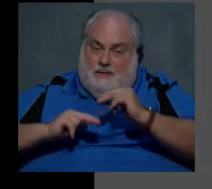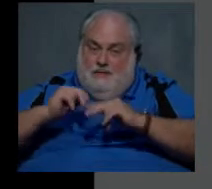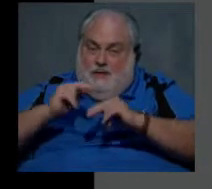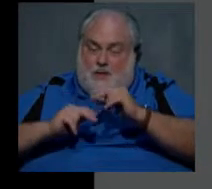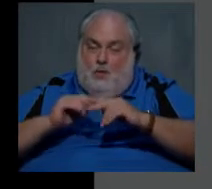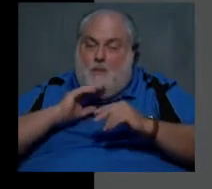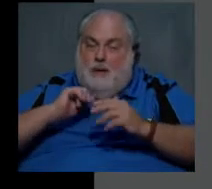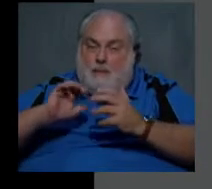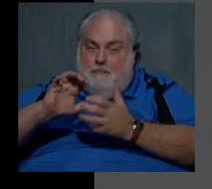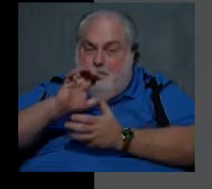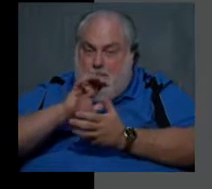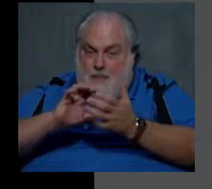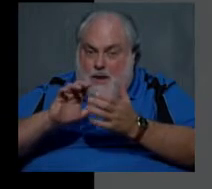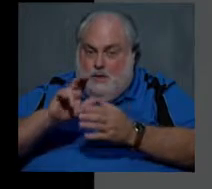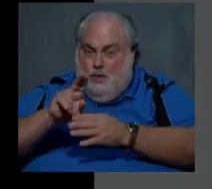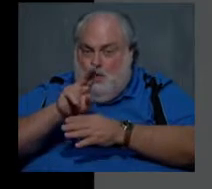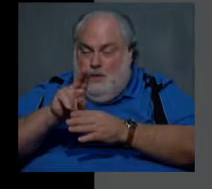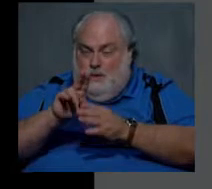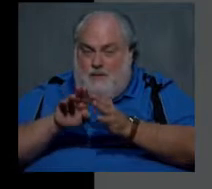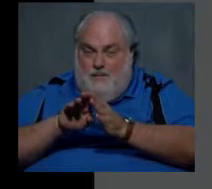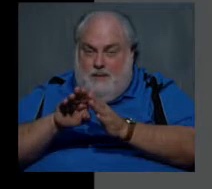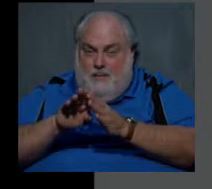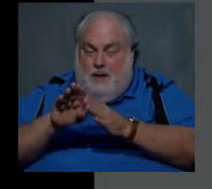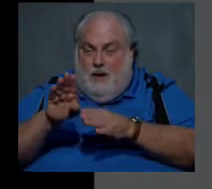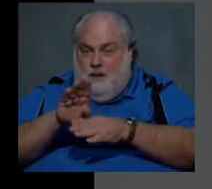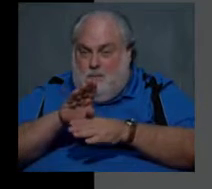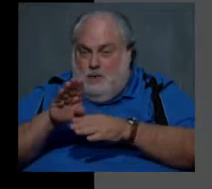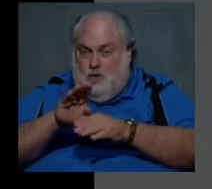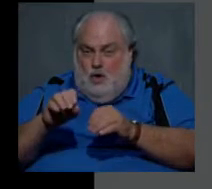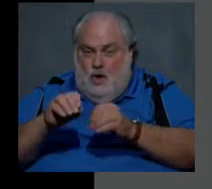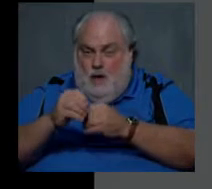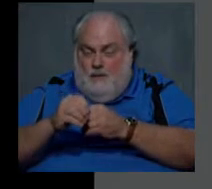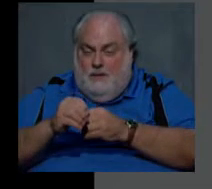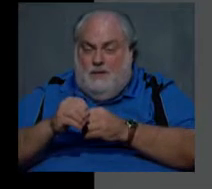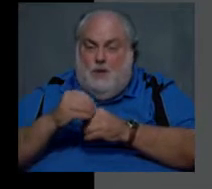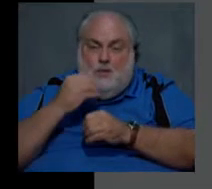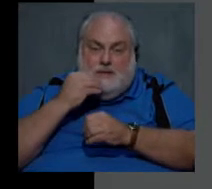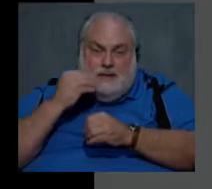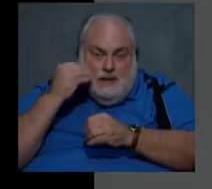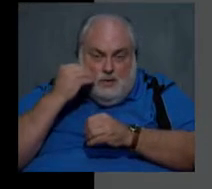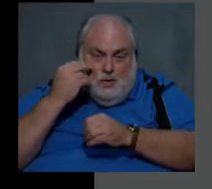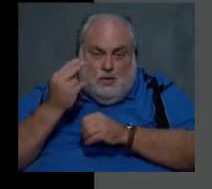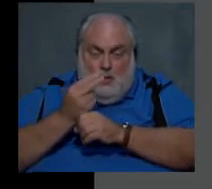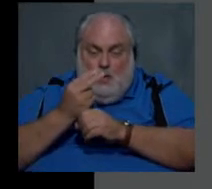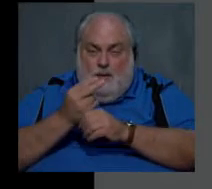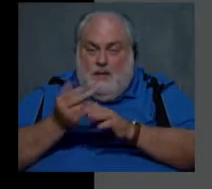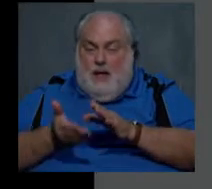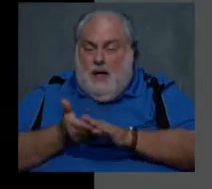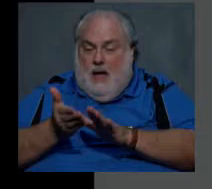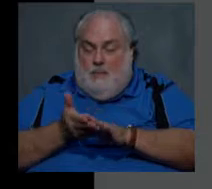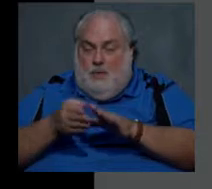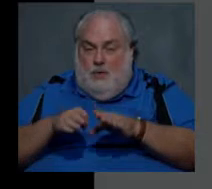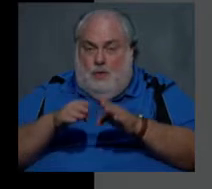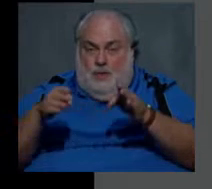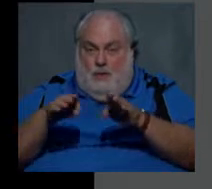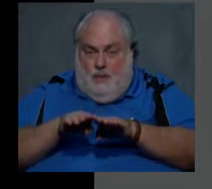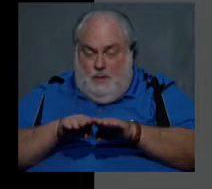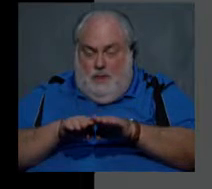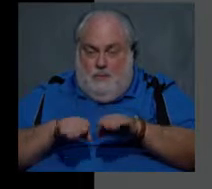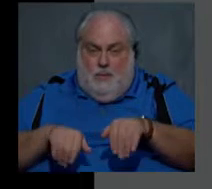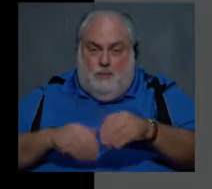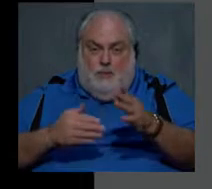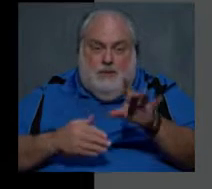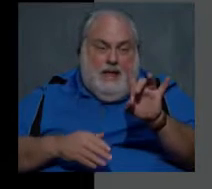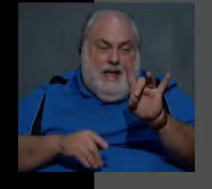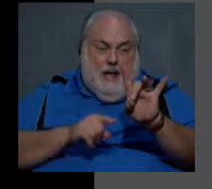will be a mixed-use development of commercial, office, and residential uses. The hours for operation of the office portion of the development are proposed